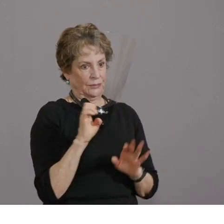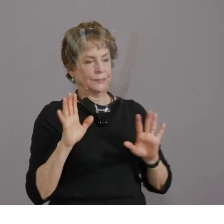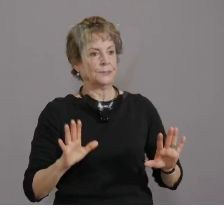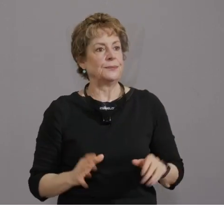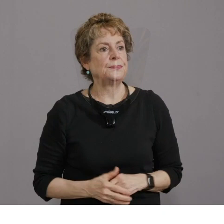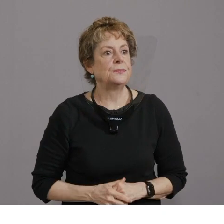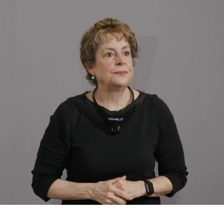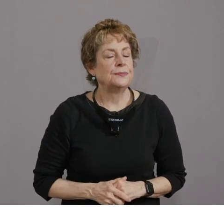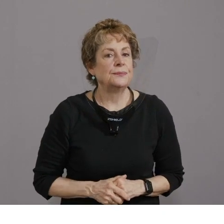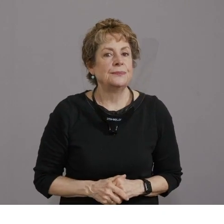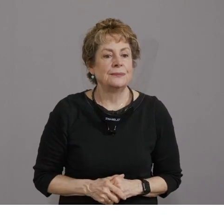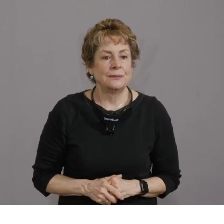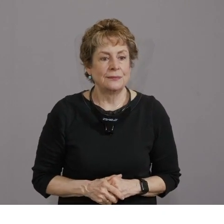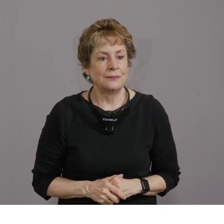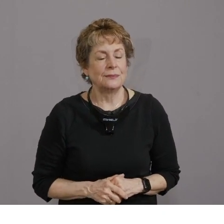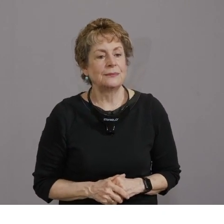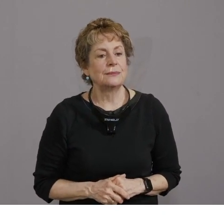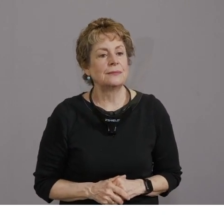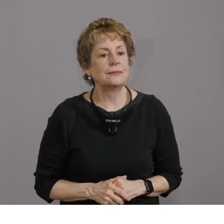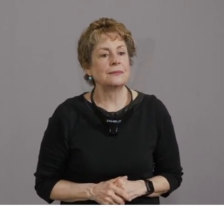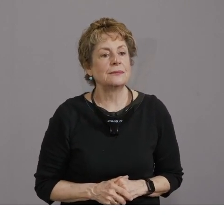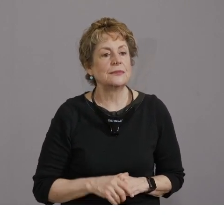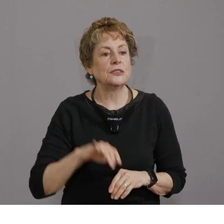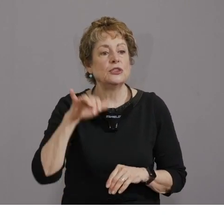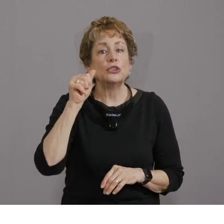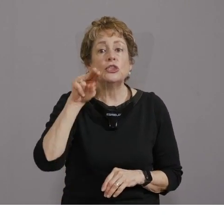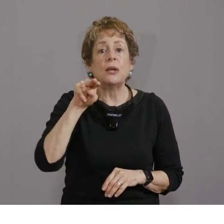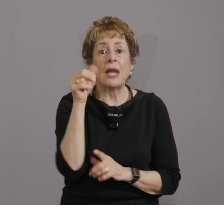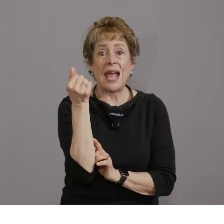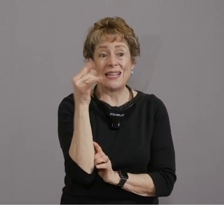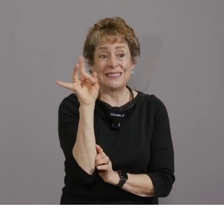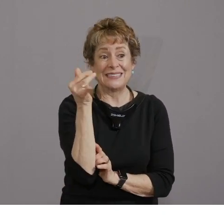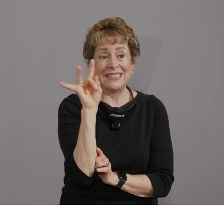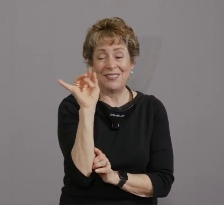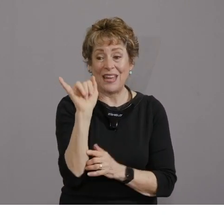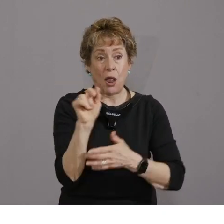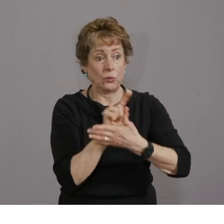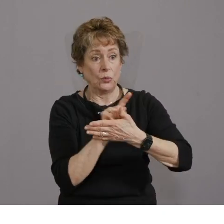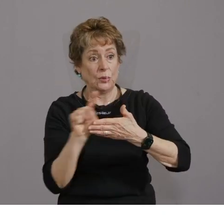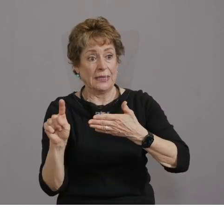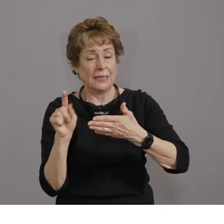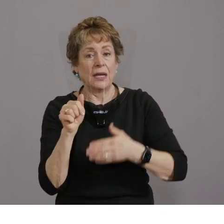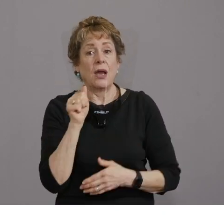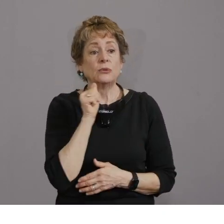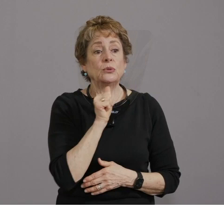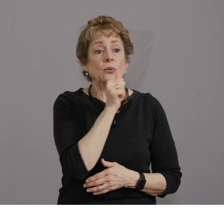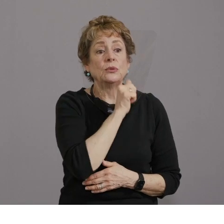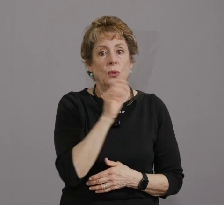So during the week of January 18th, Arizona will have been allocated